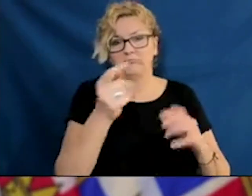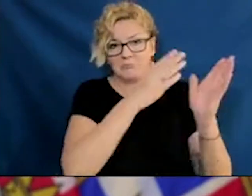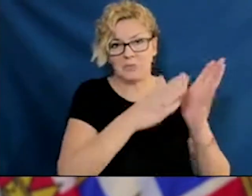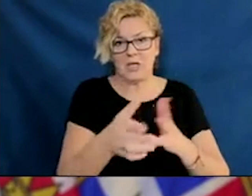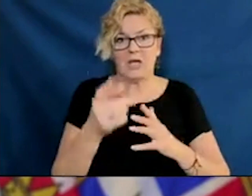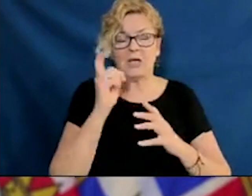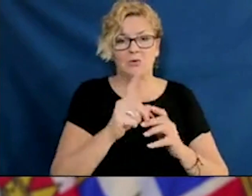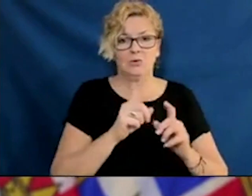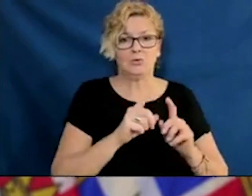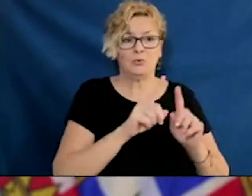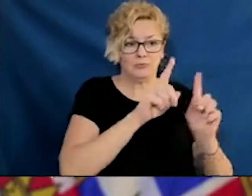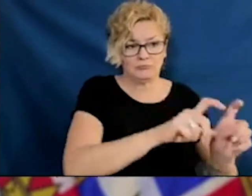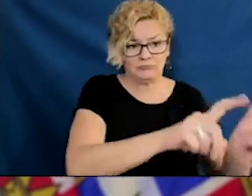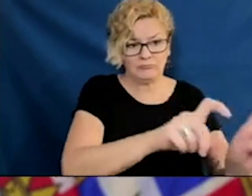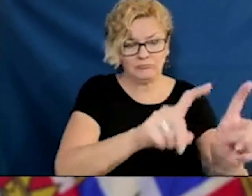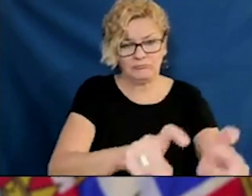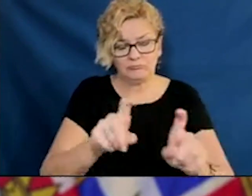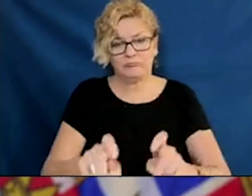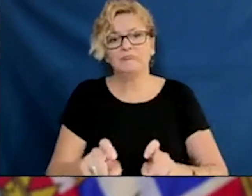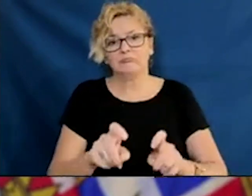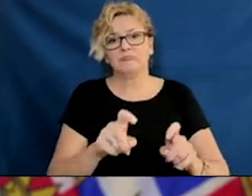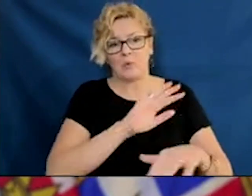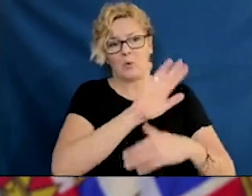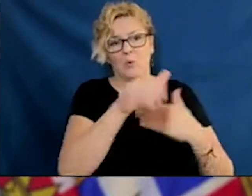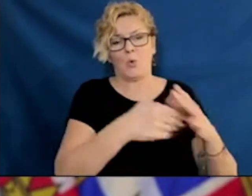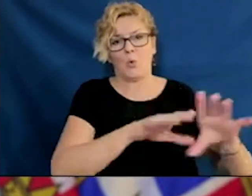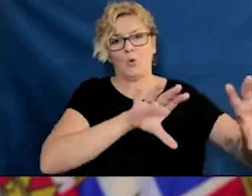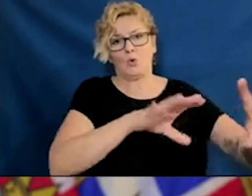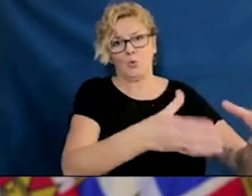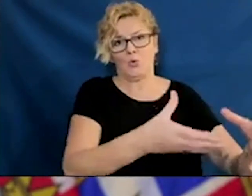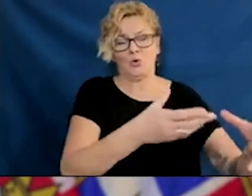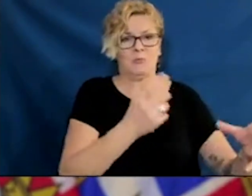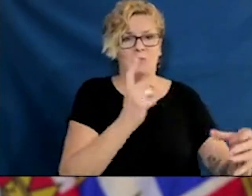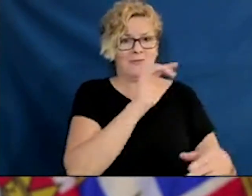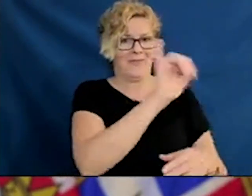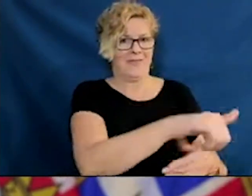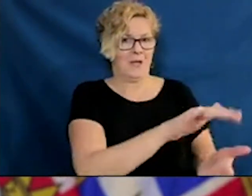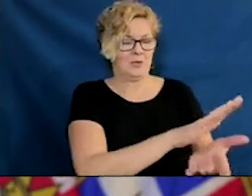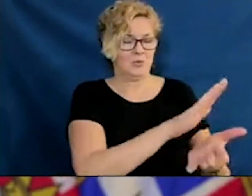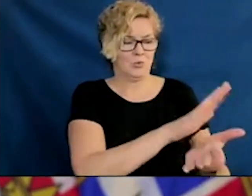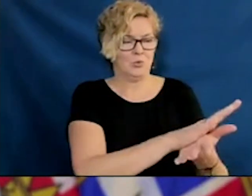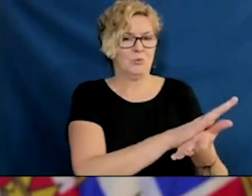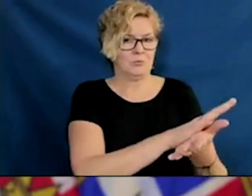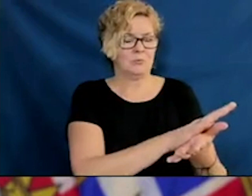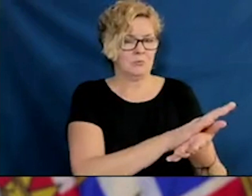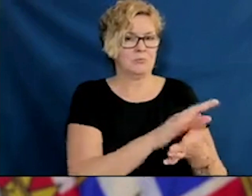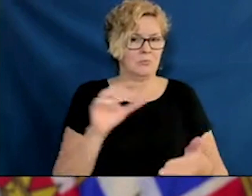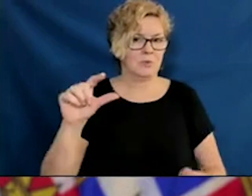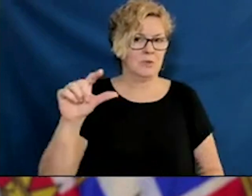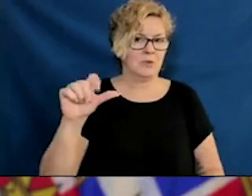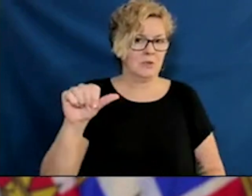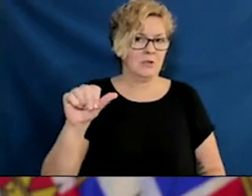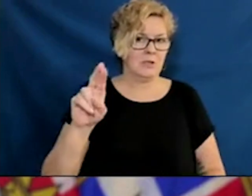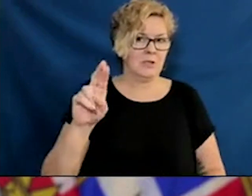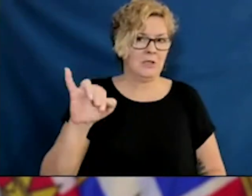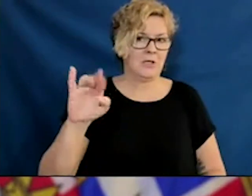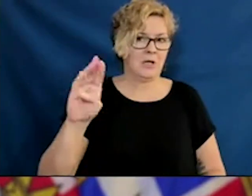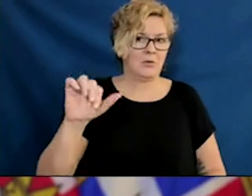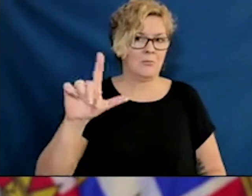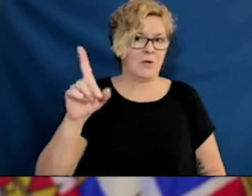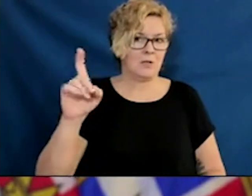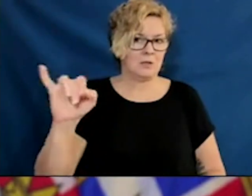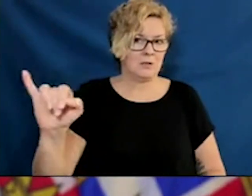we're doing this. And as we learned in the use of the rapid tests in the correctional facilities, for